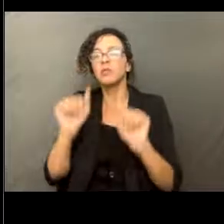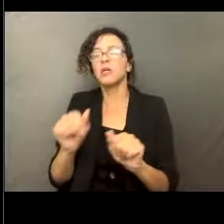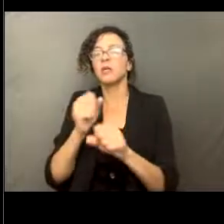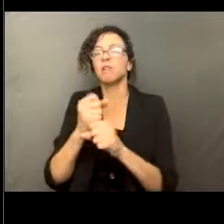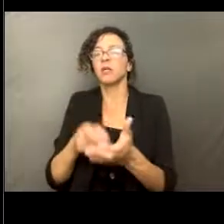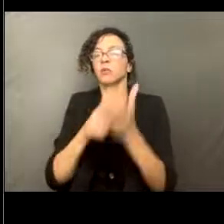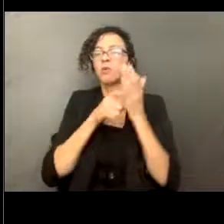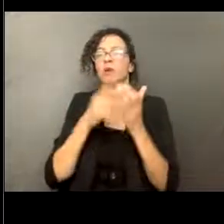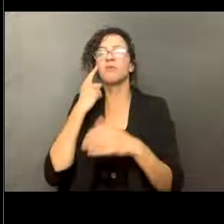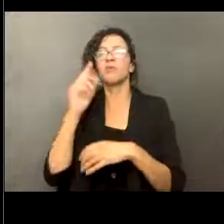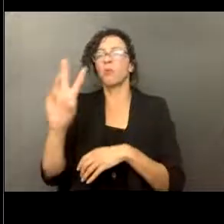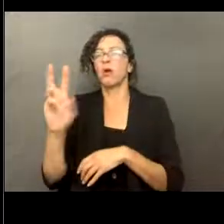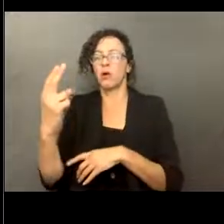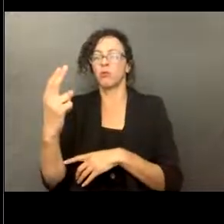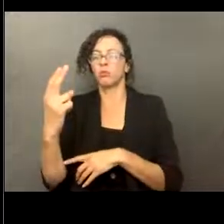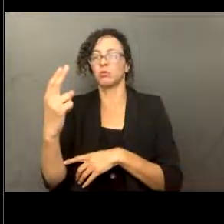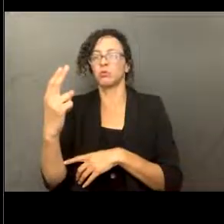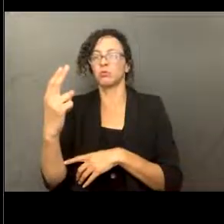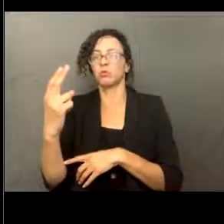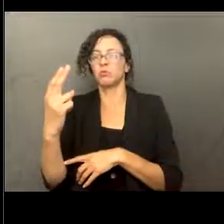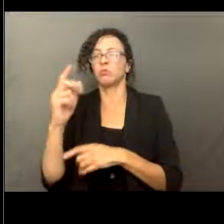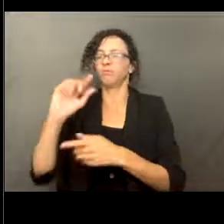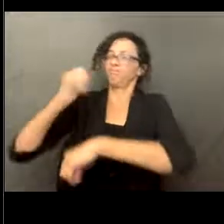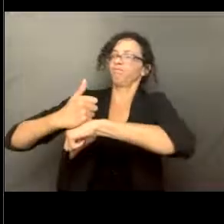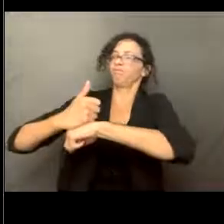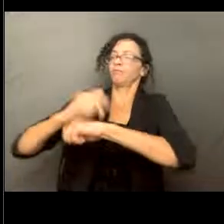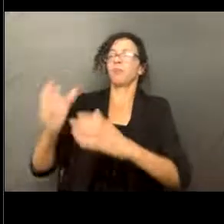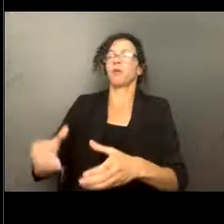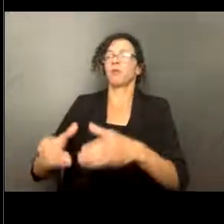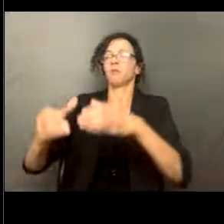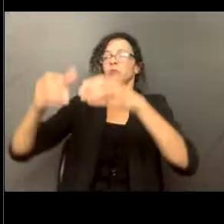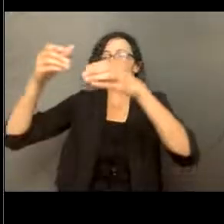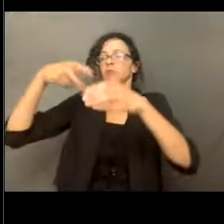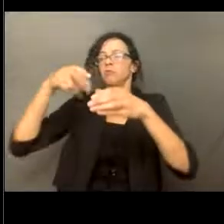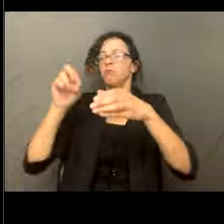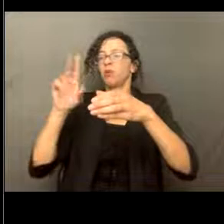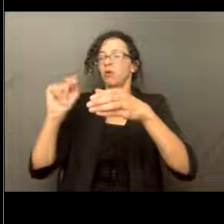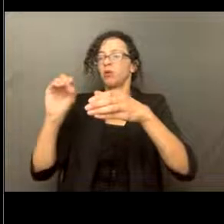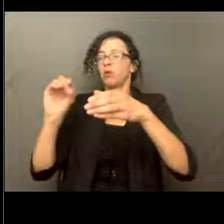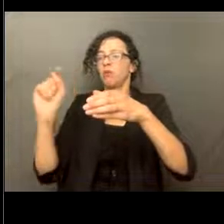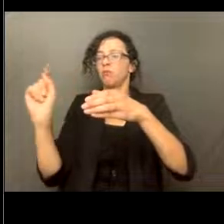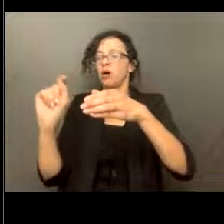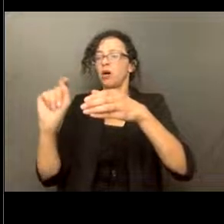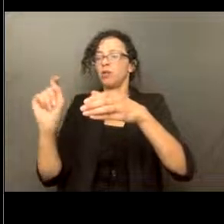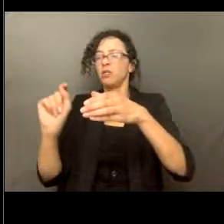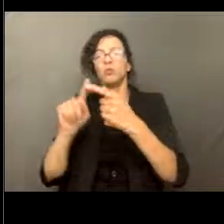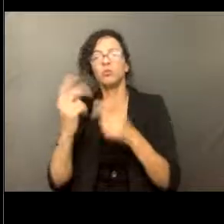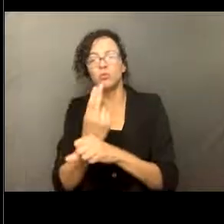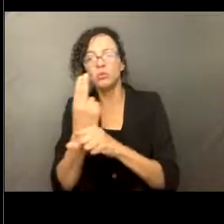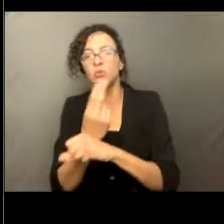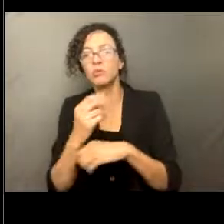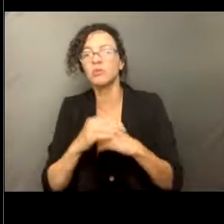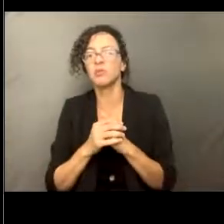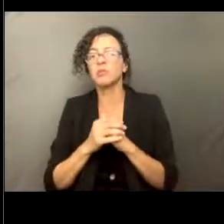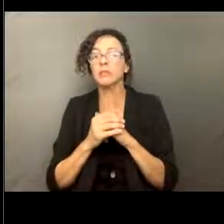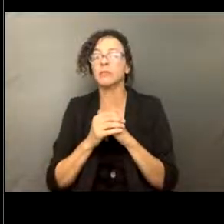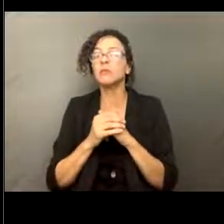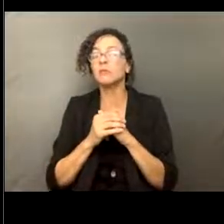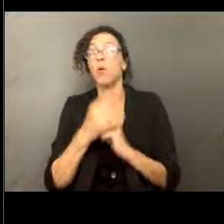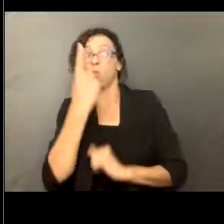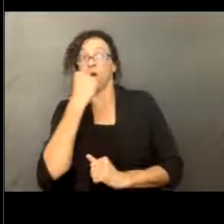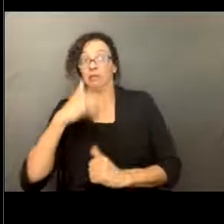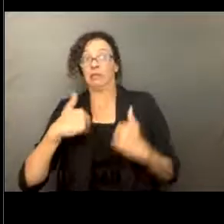outside for the drivers to use, so that, as the young lady, I believe it was, described, bottles full of